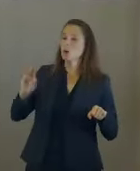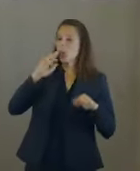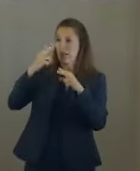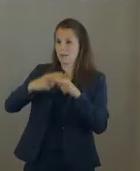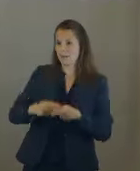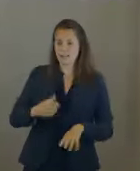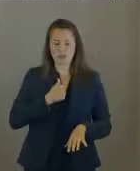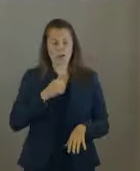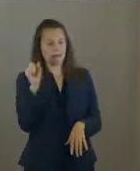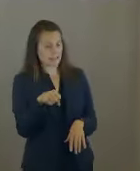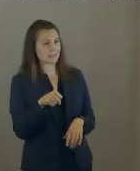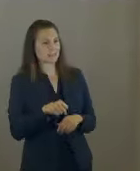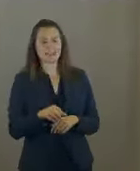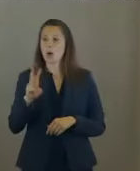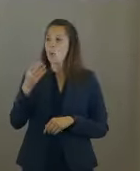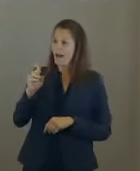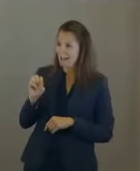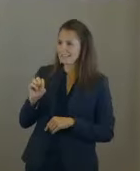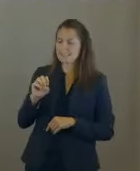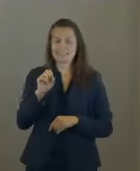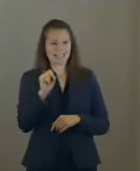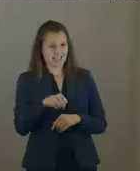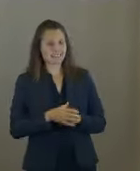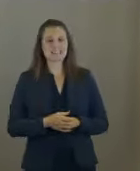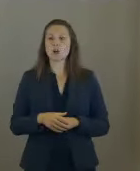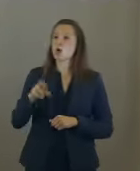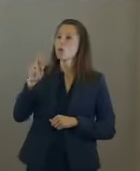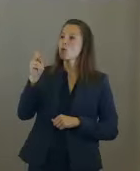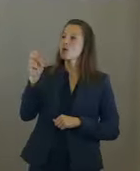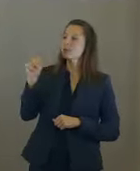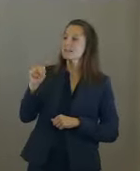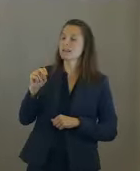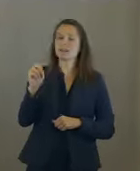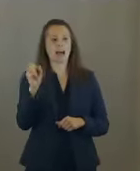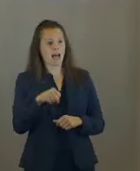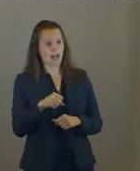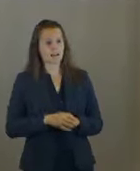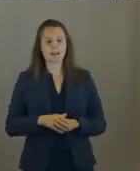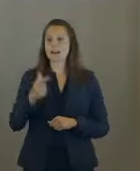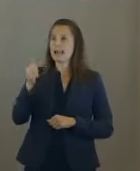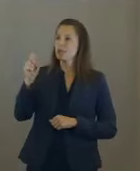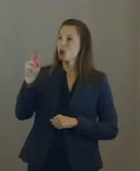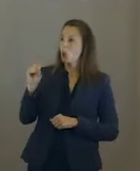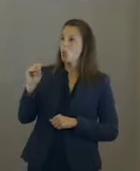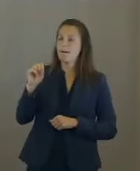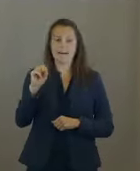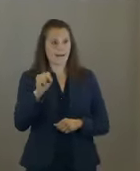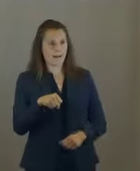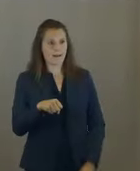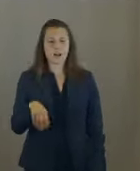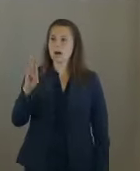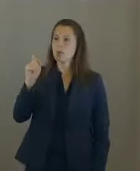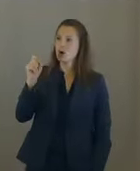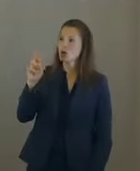roll. I'm sorry, aye. Thank you. Commissioner White, Aye. Commissioner Roberson, Aye. Commissioner Gasco, Aye.